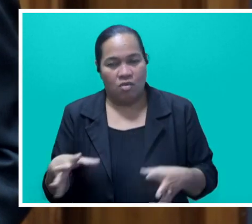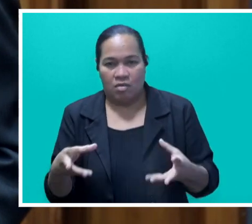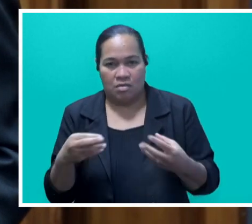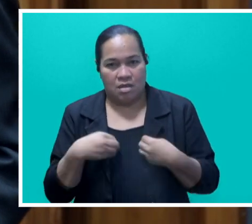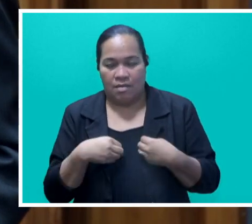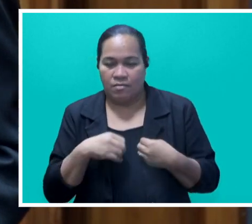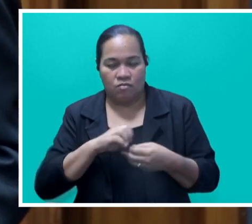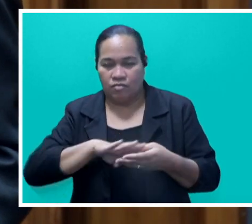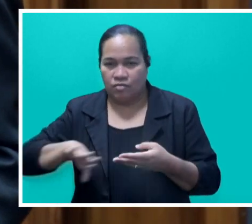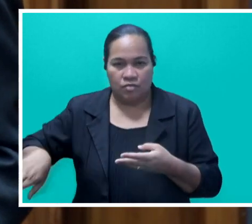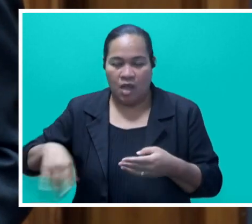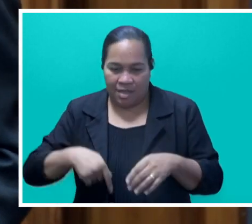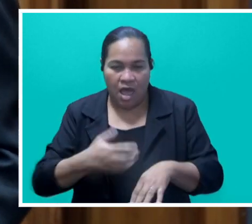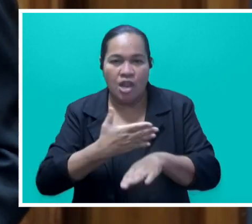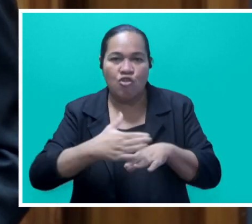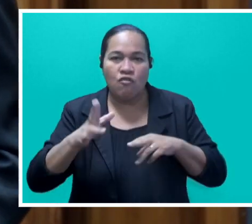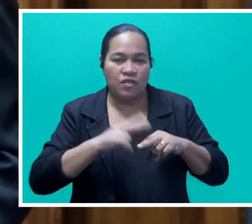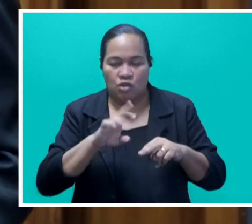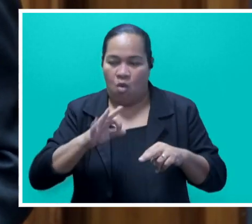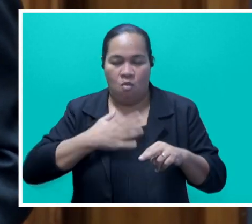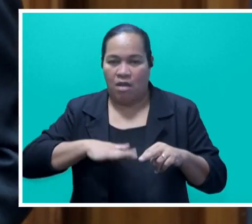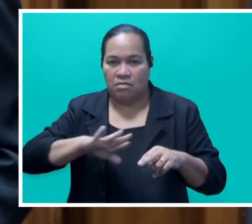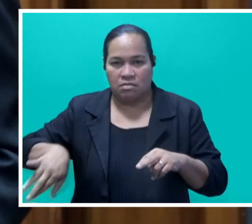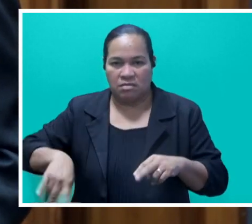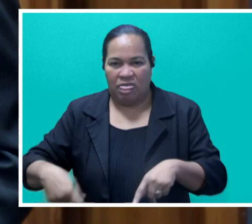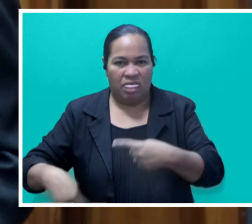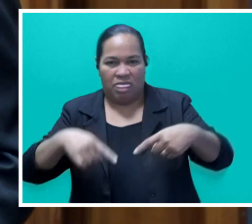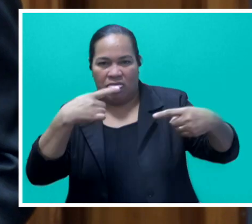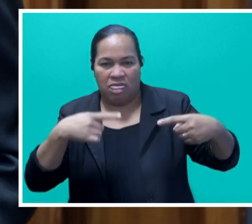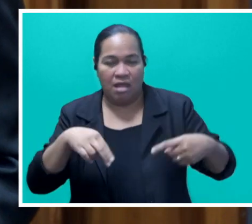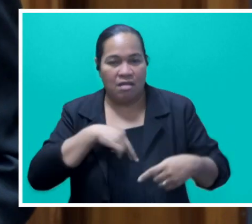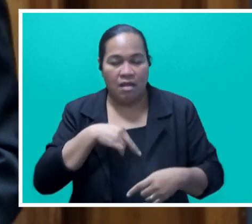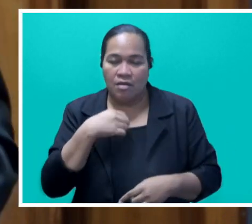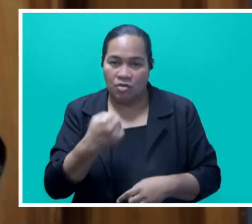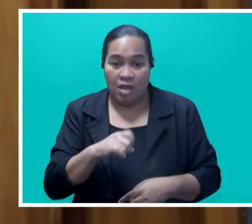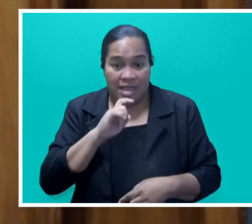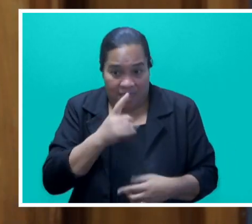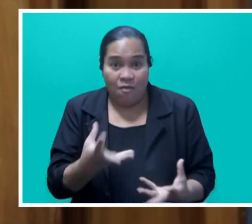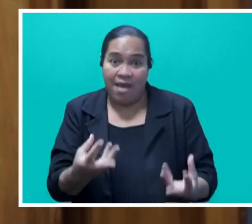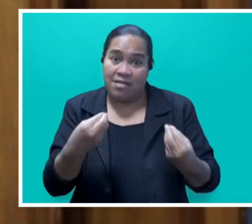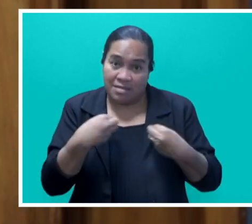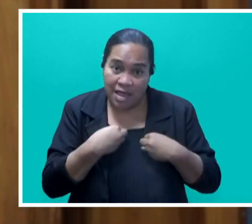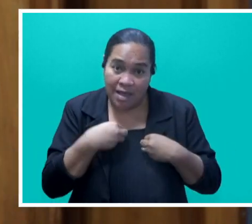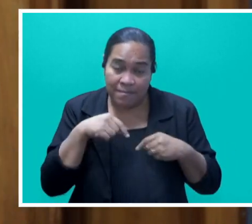intolerance has no place in the new Fiji. If we accept this as a country,